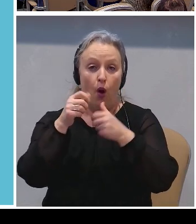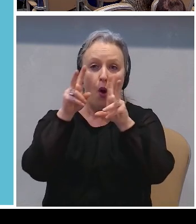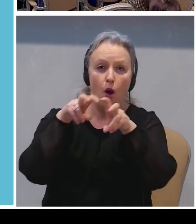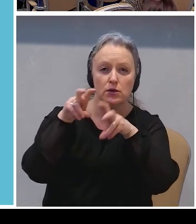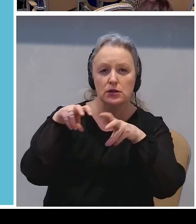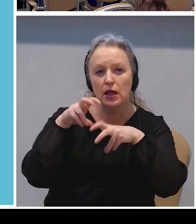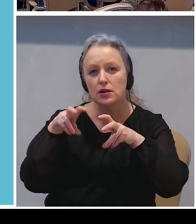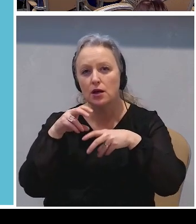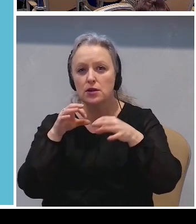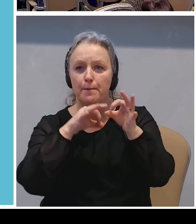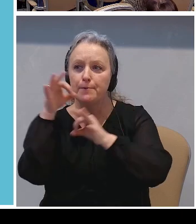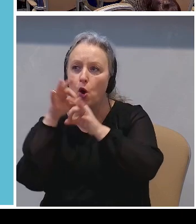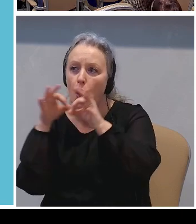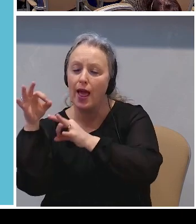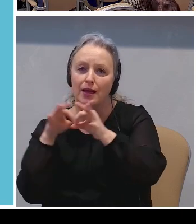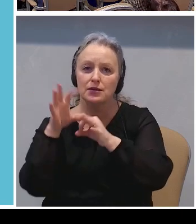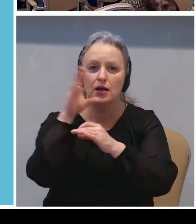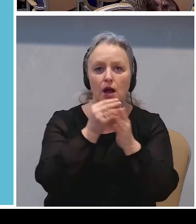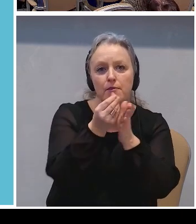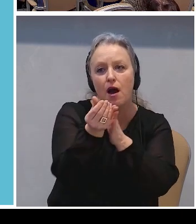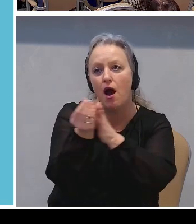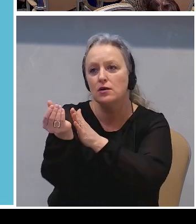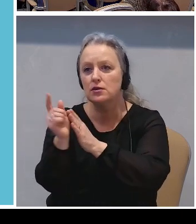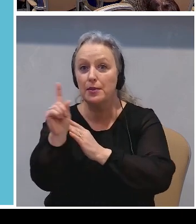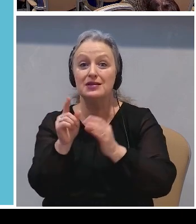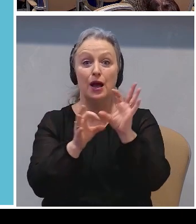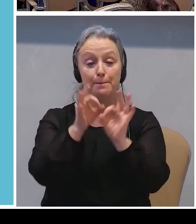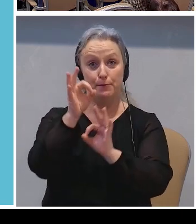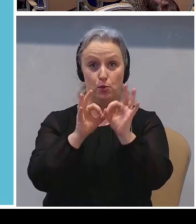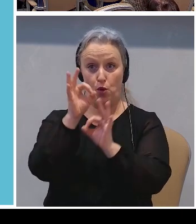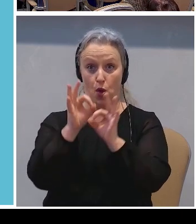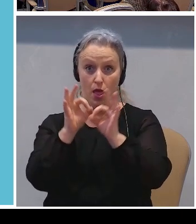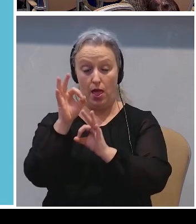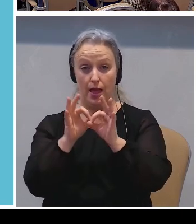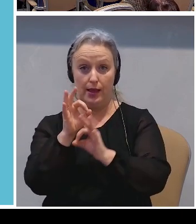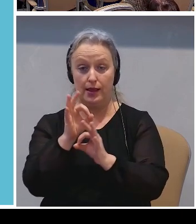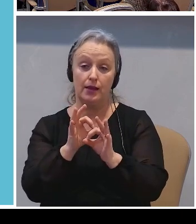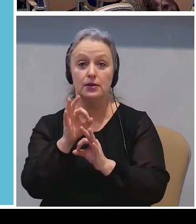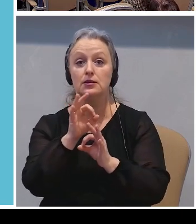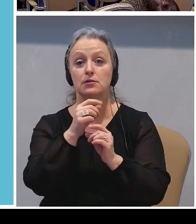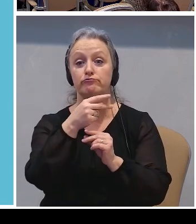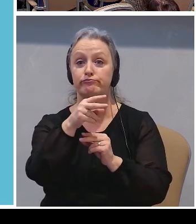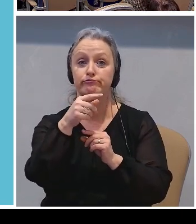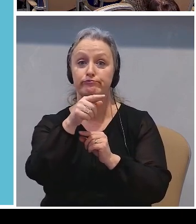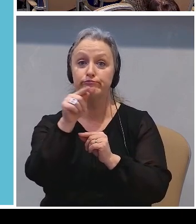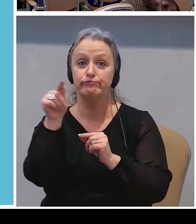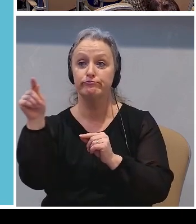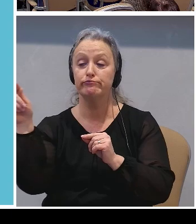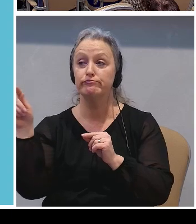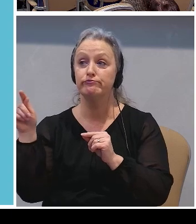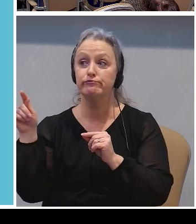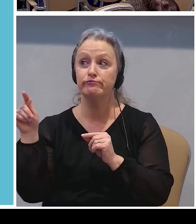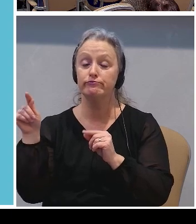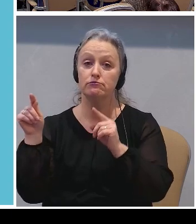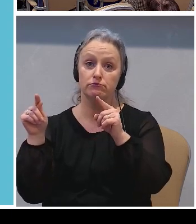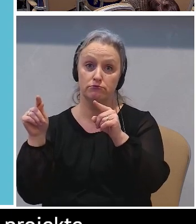is an opportunity. And these are some of the projects that have been funded in the last call from the Commission in 2022